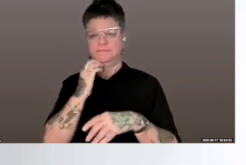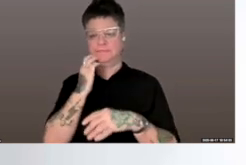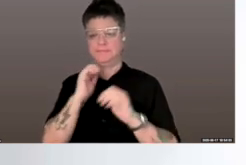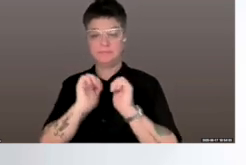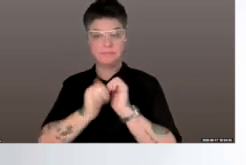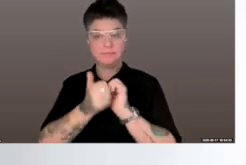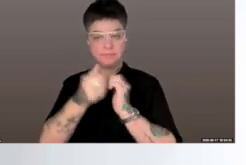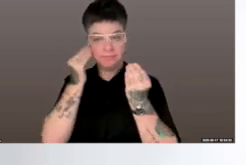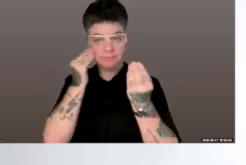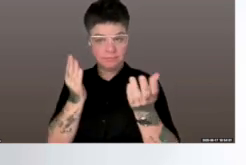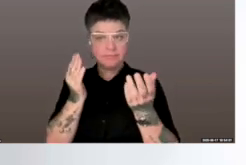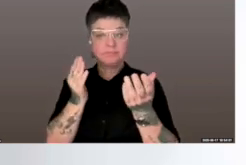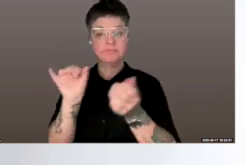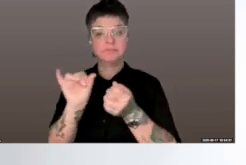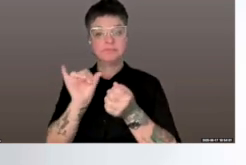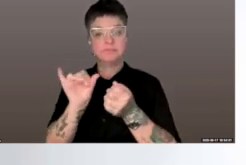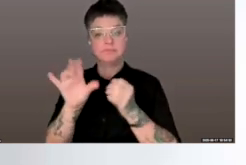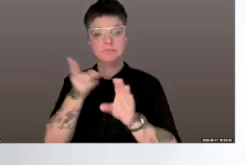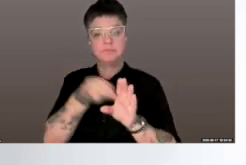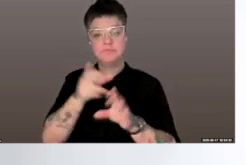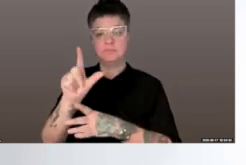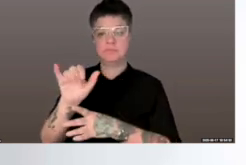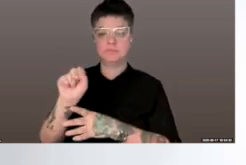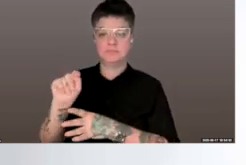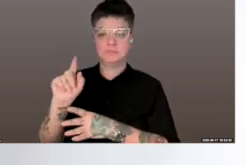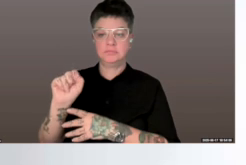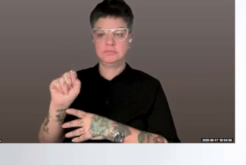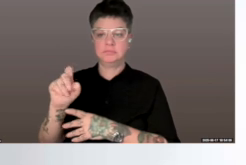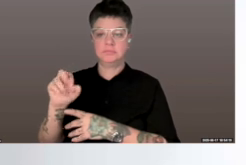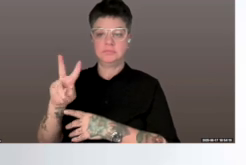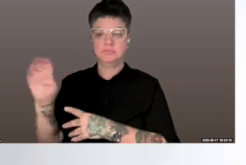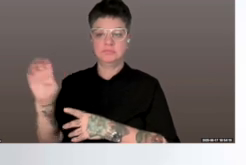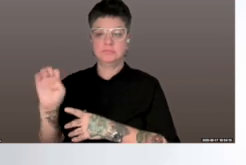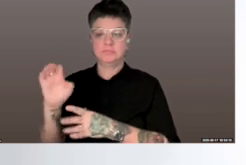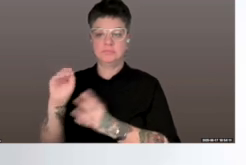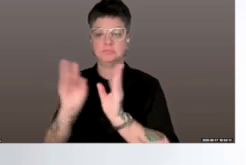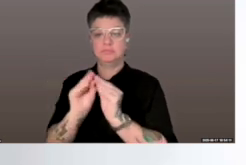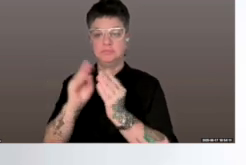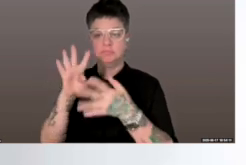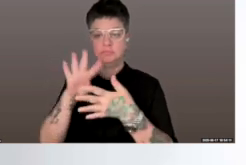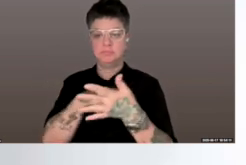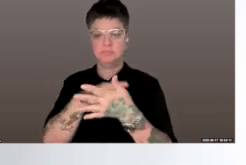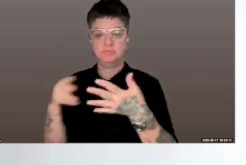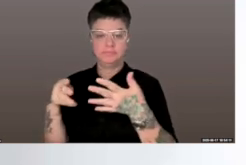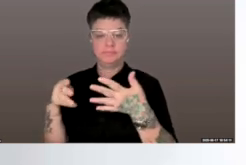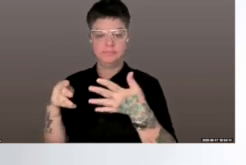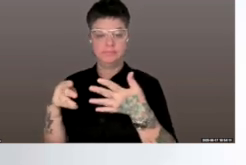can also reach our team via email at any of the emails listed on the slide or on our main email at